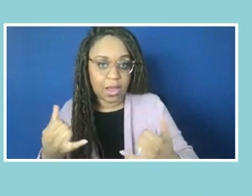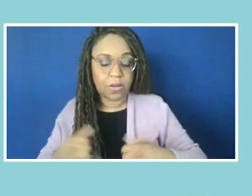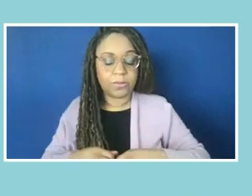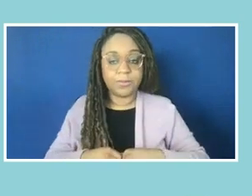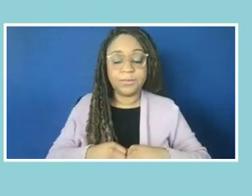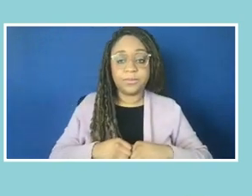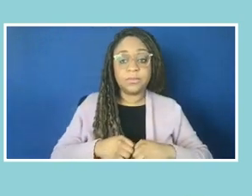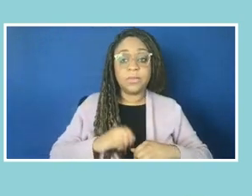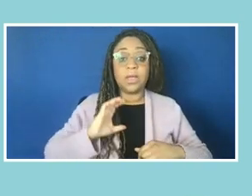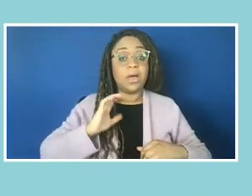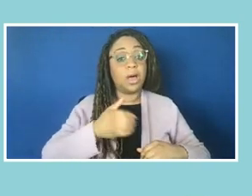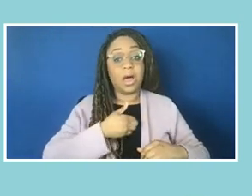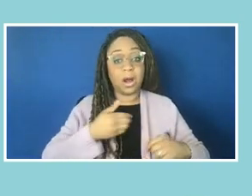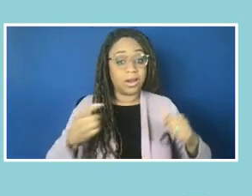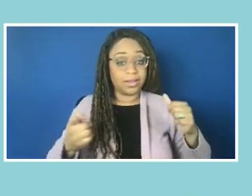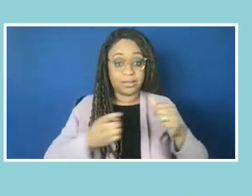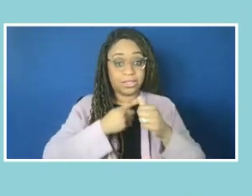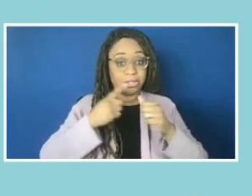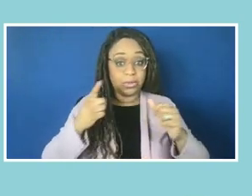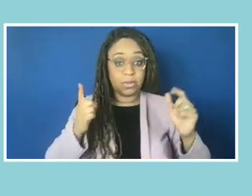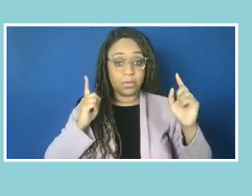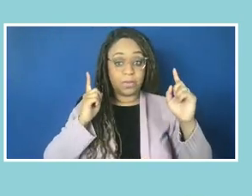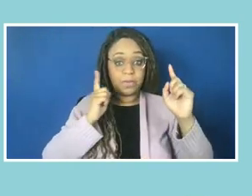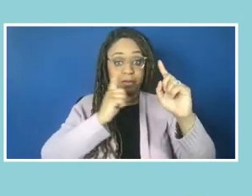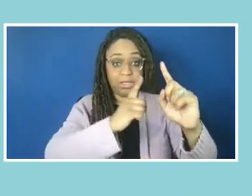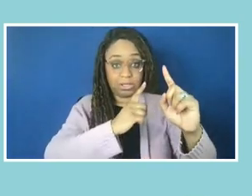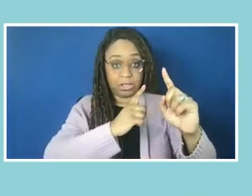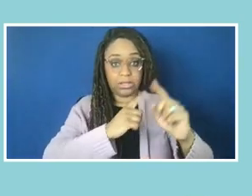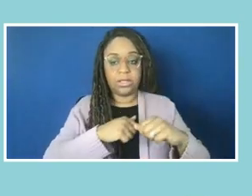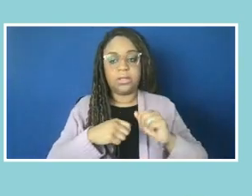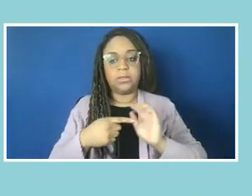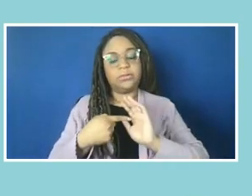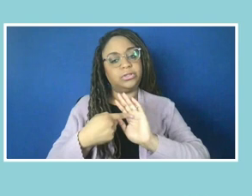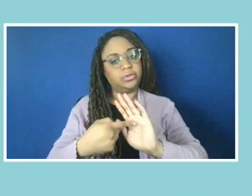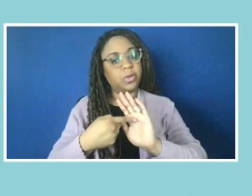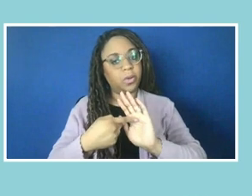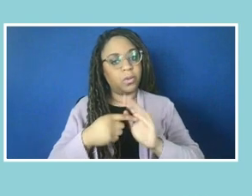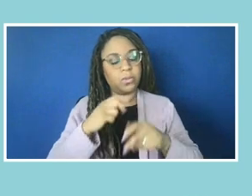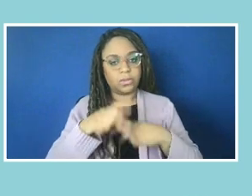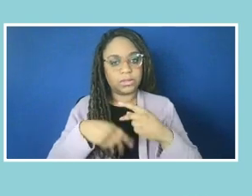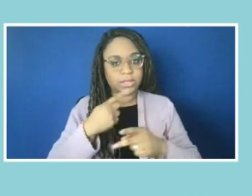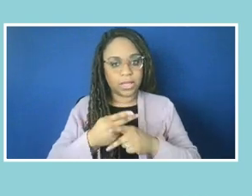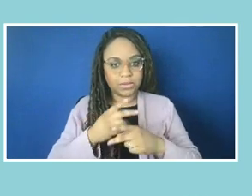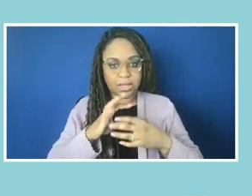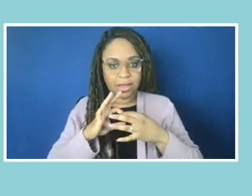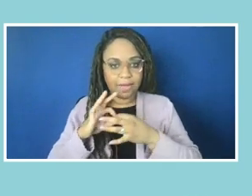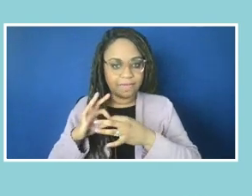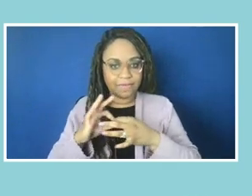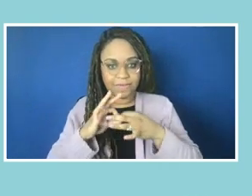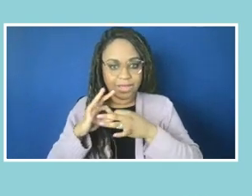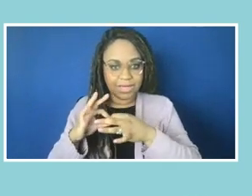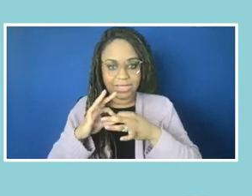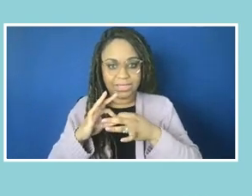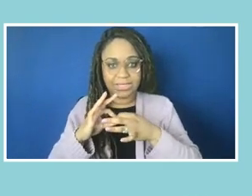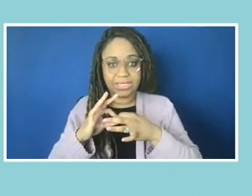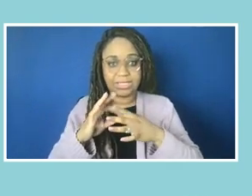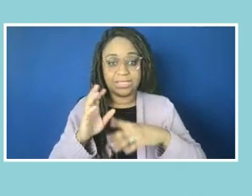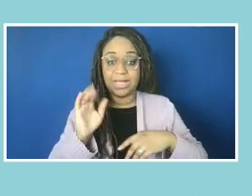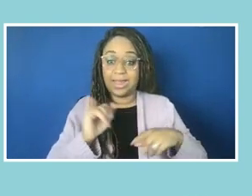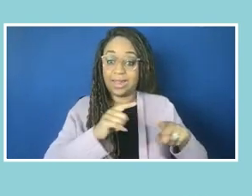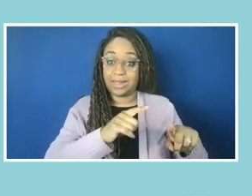mission was to show the kinds of connections that lunatic fringe, that far right, had with the